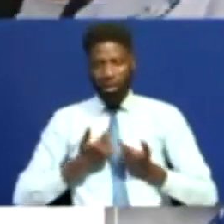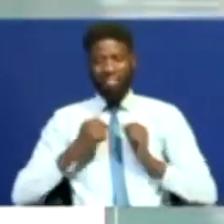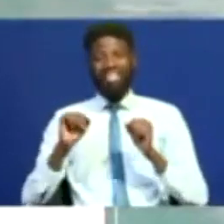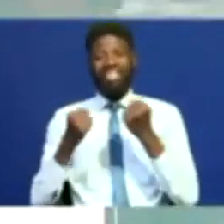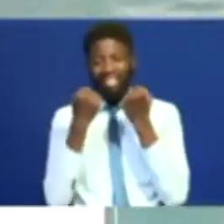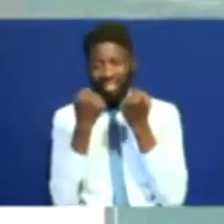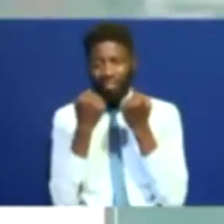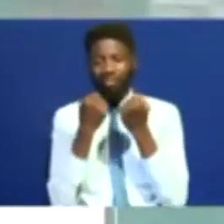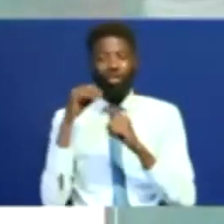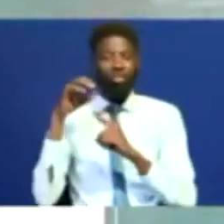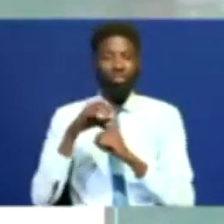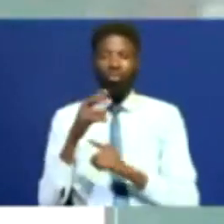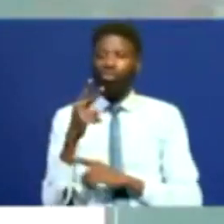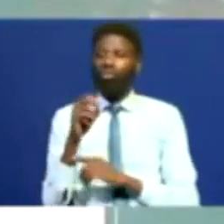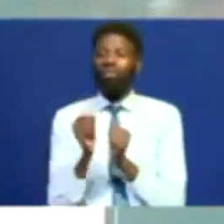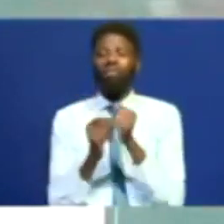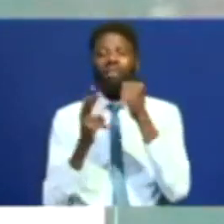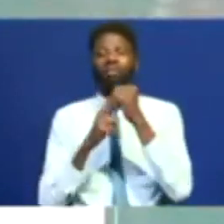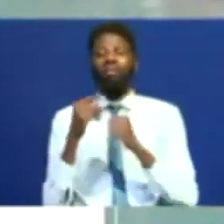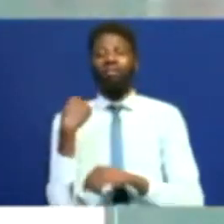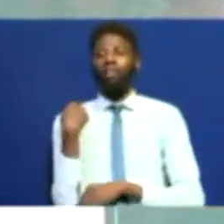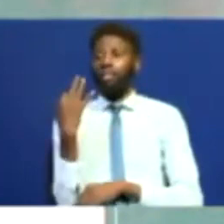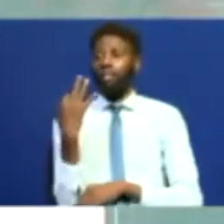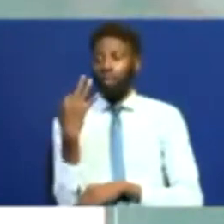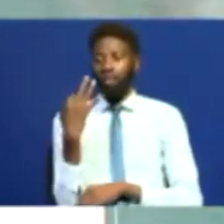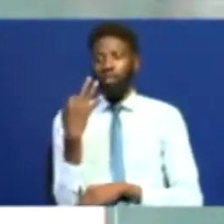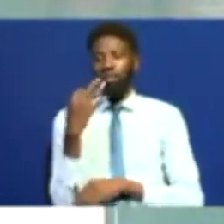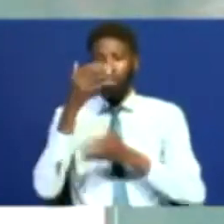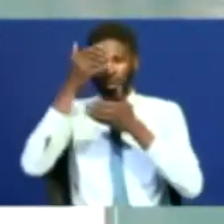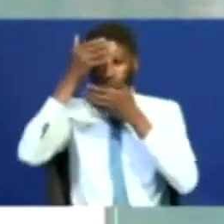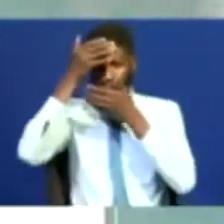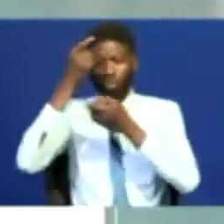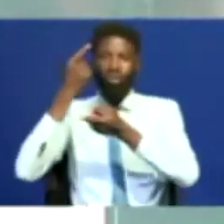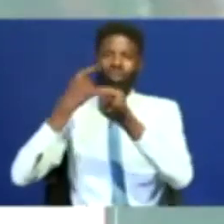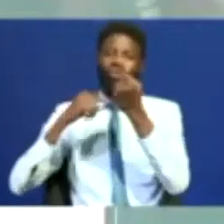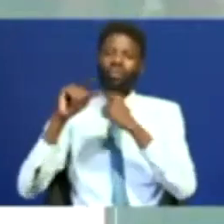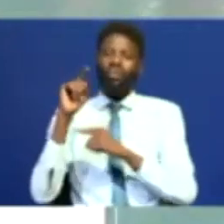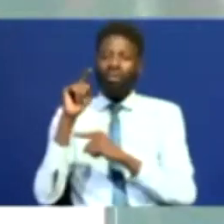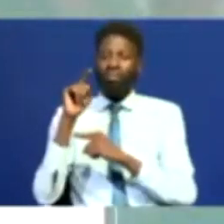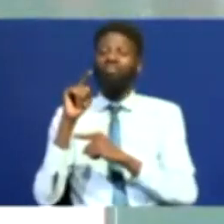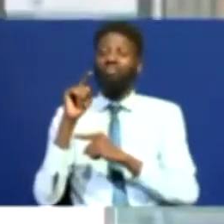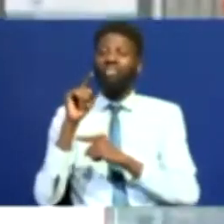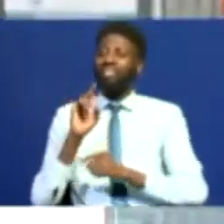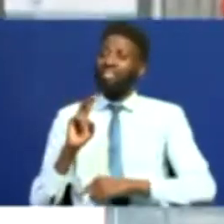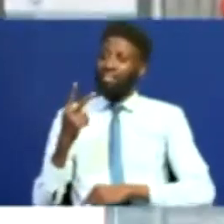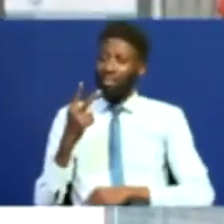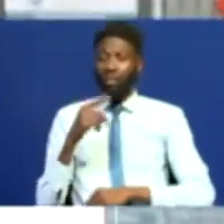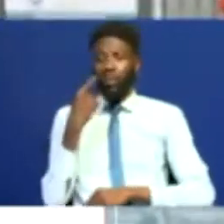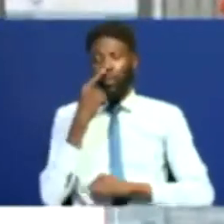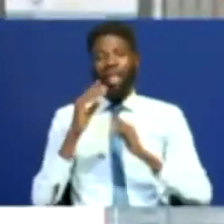2017, finishing third overall behind champions and host Morocco, who topped the table just above Egypt, who finished second. According